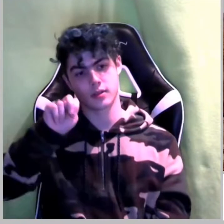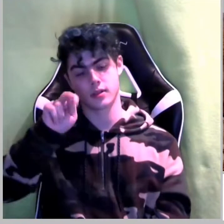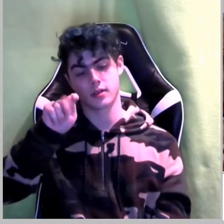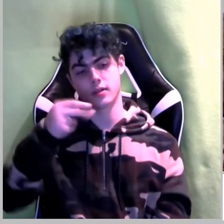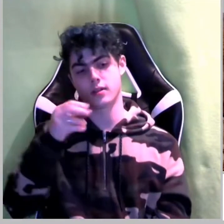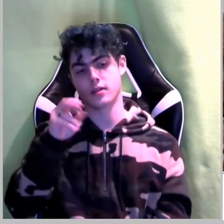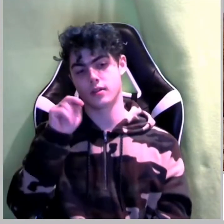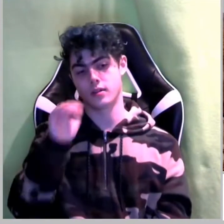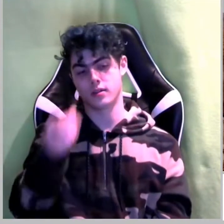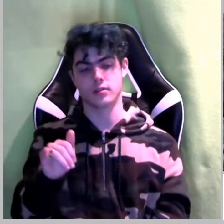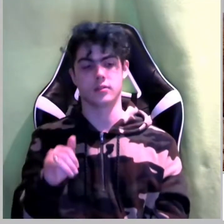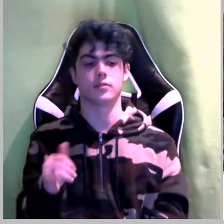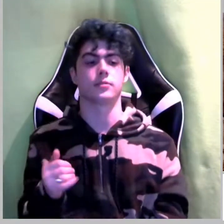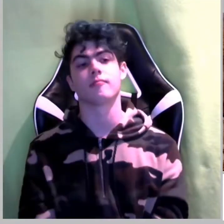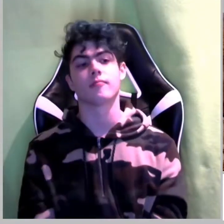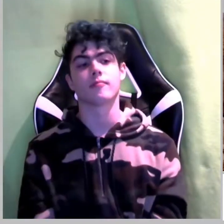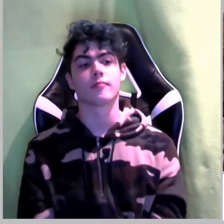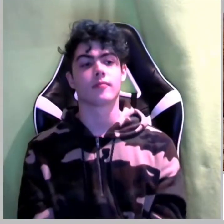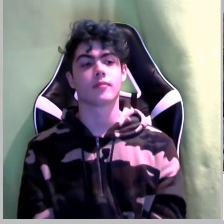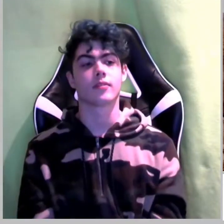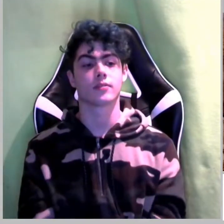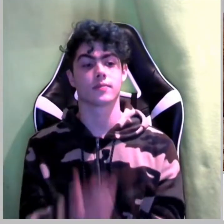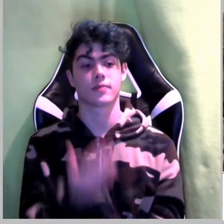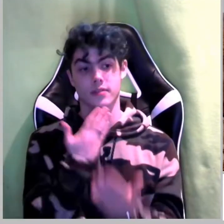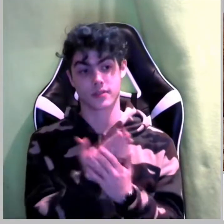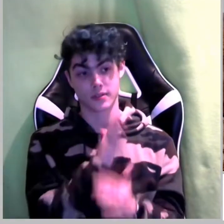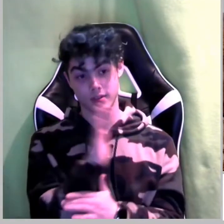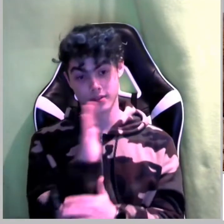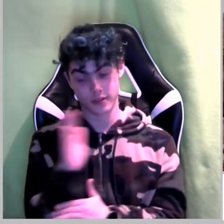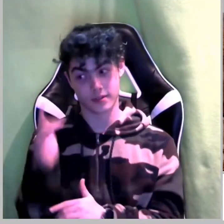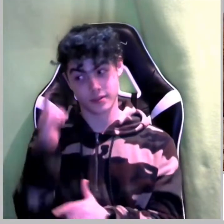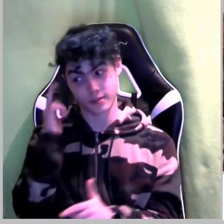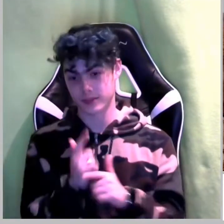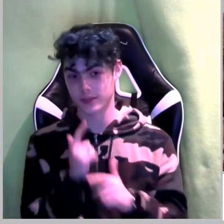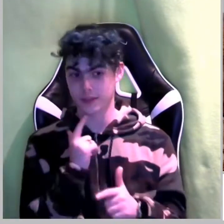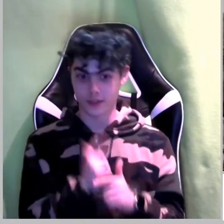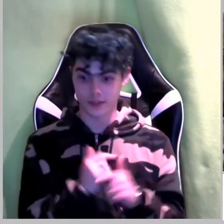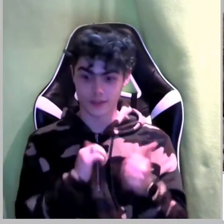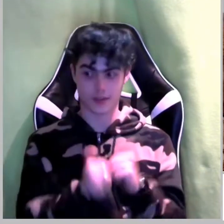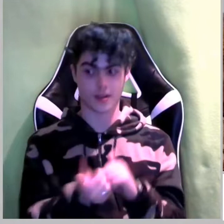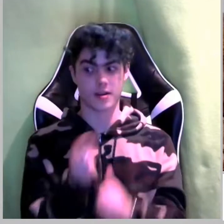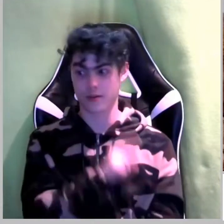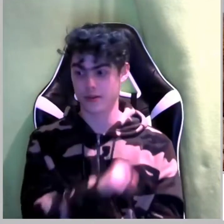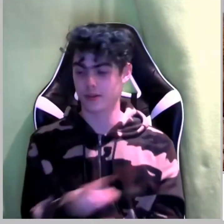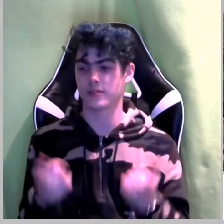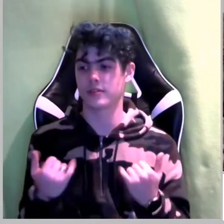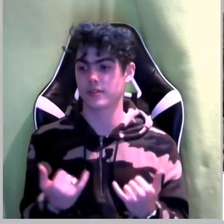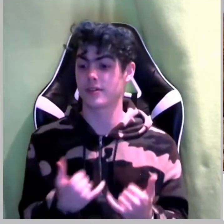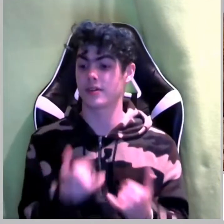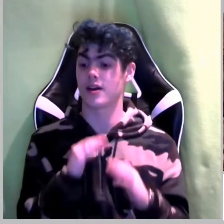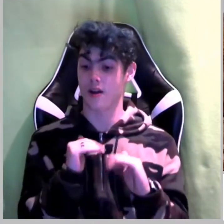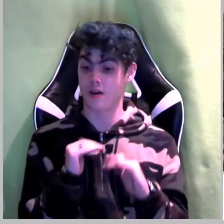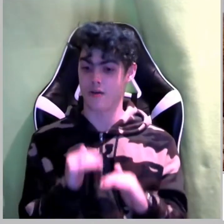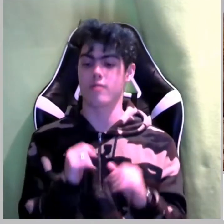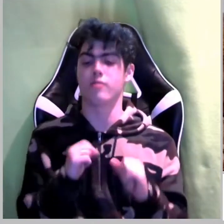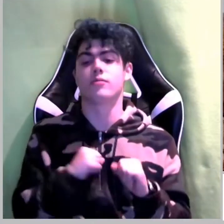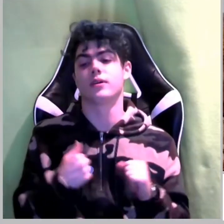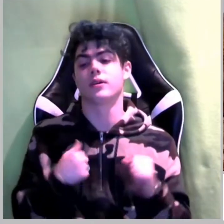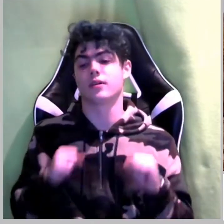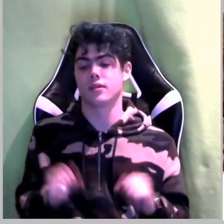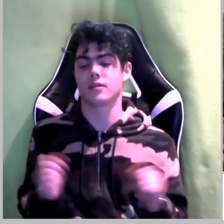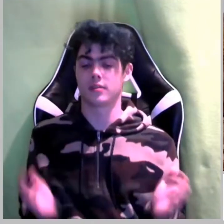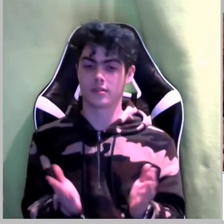brother. All right, good evening, brothers and sisters. How are you this evening? Hope everyone will be encouraged tonight.